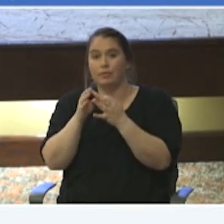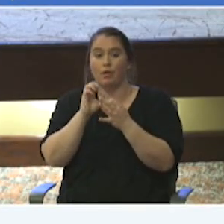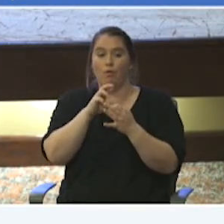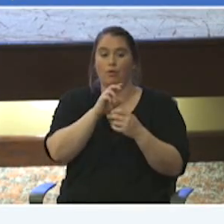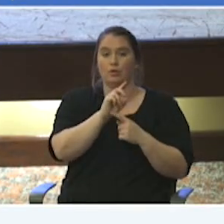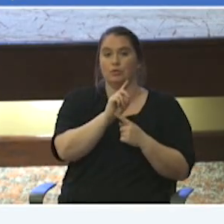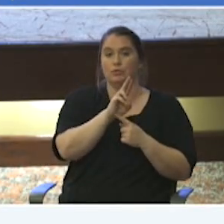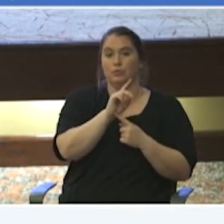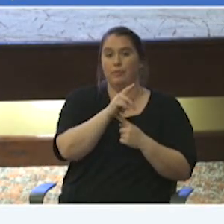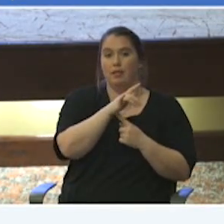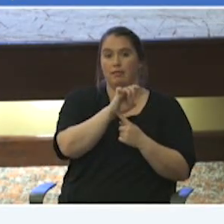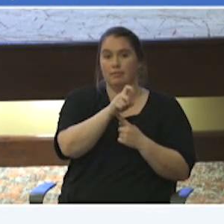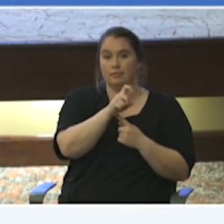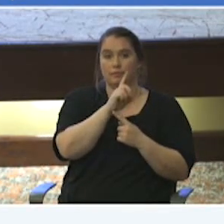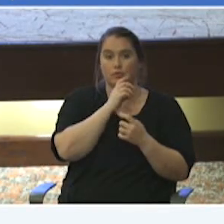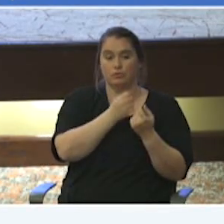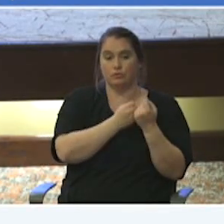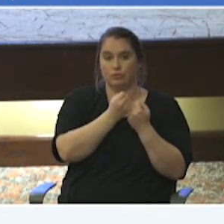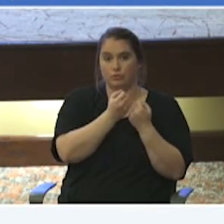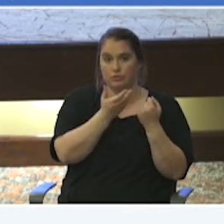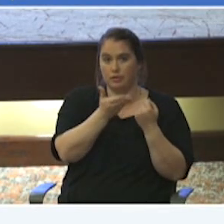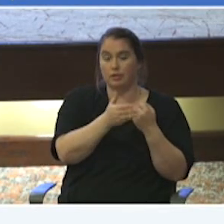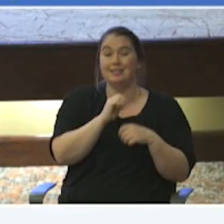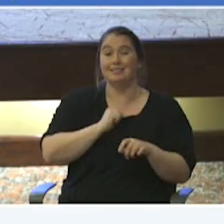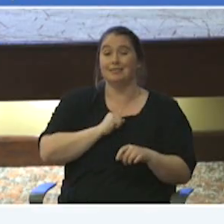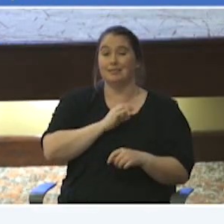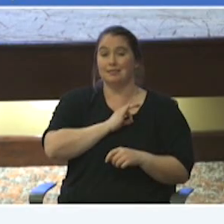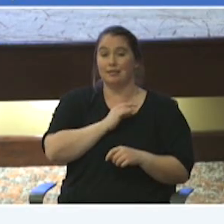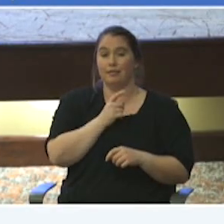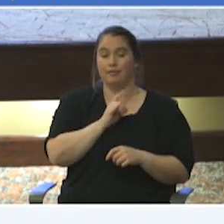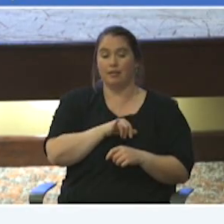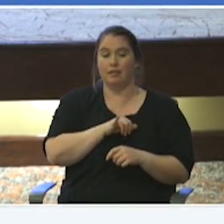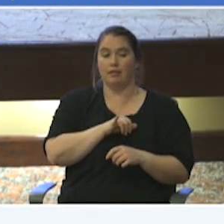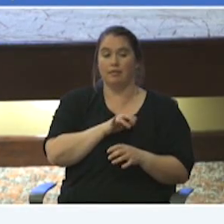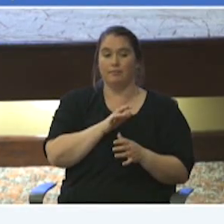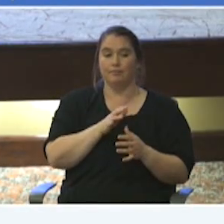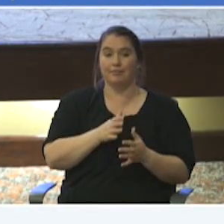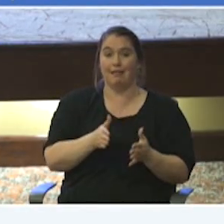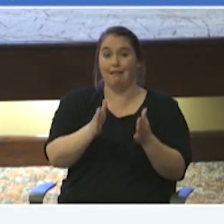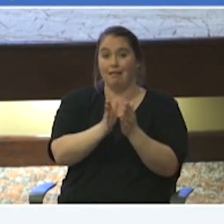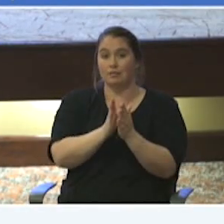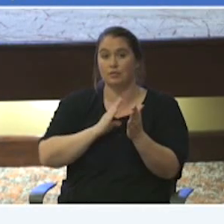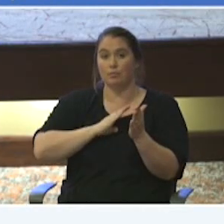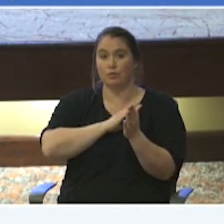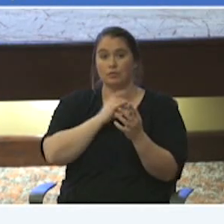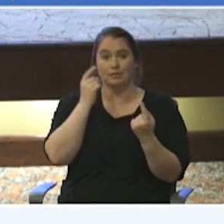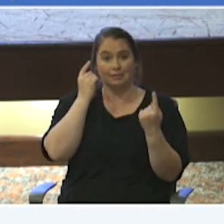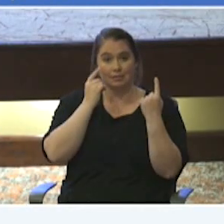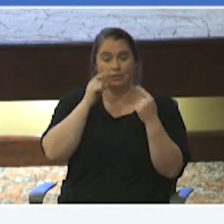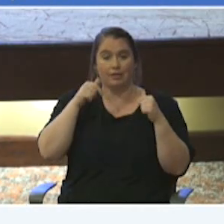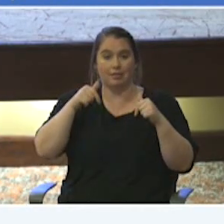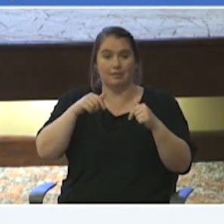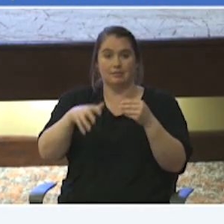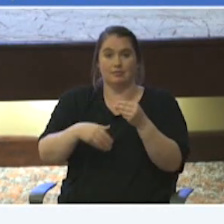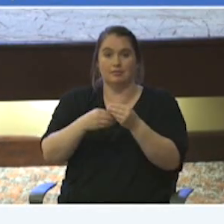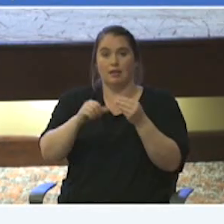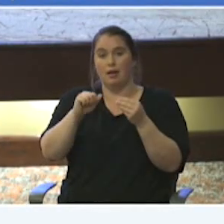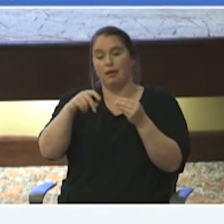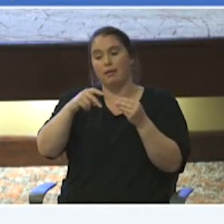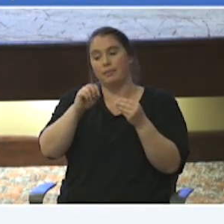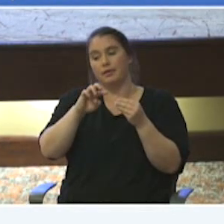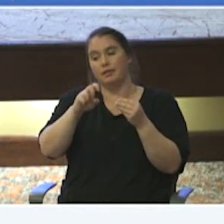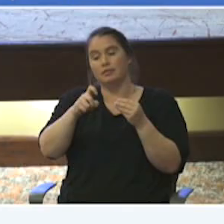structures. Staff had asked the board to consider this appendix. The board did consider